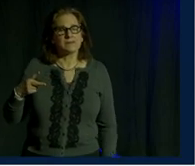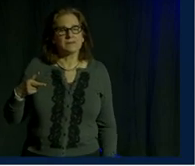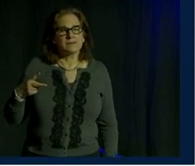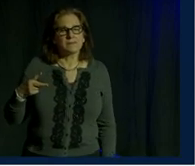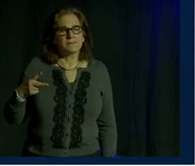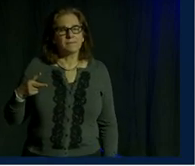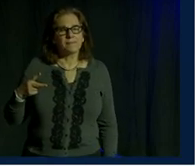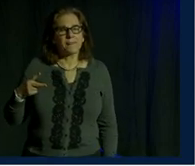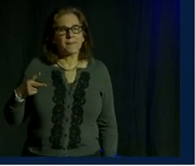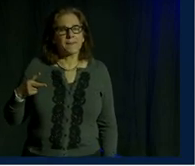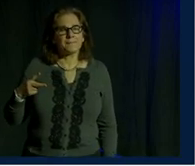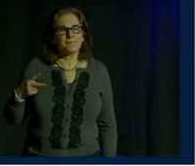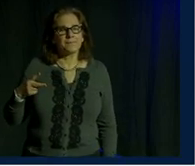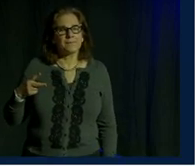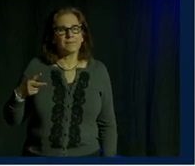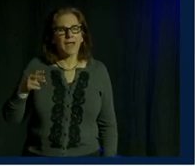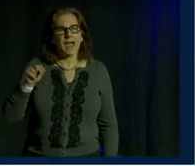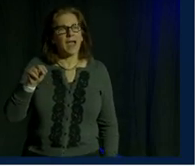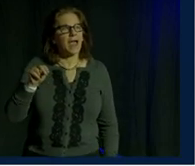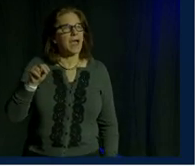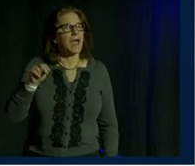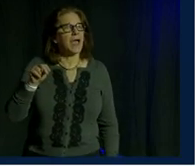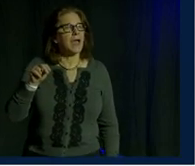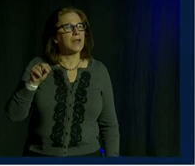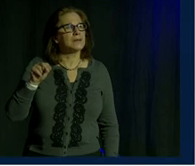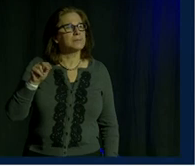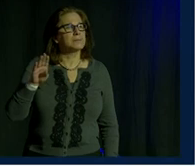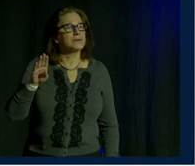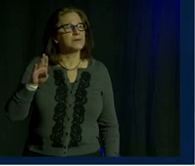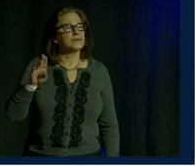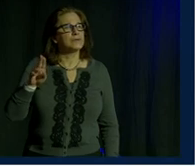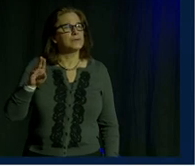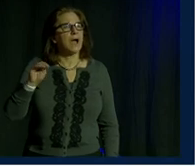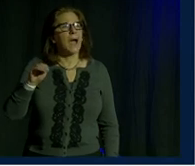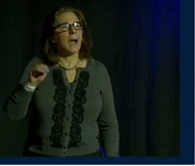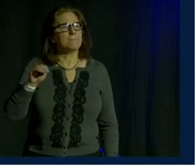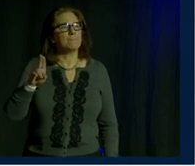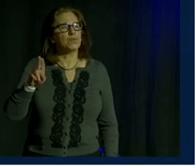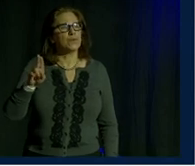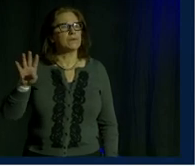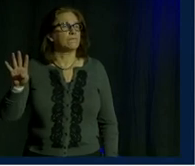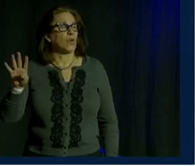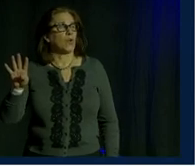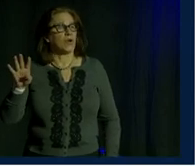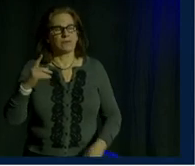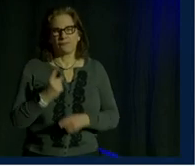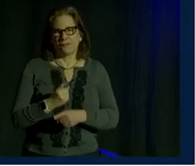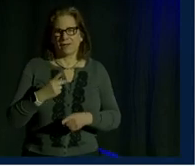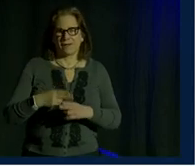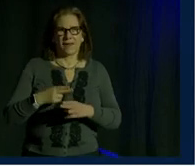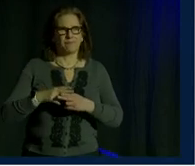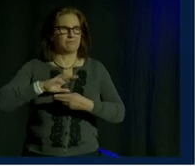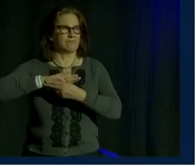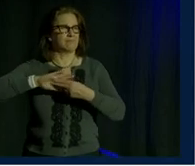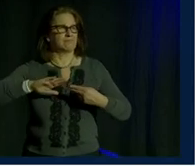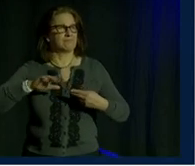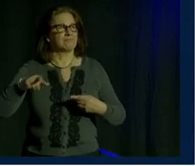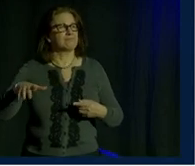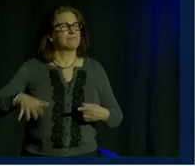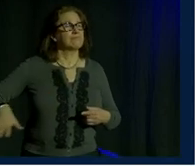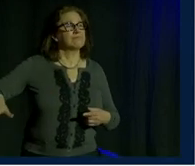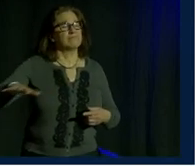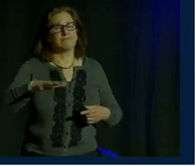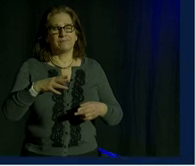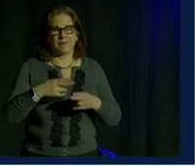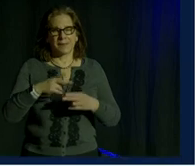and we think it's a terrific site to build impactful, much-needed affordable housing. The solicitation for 58th